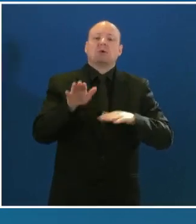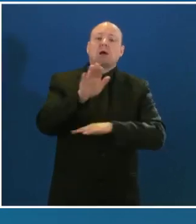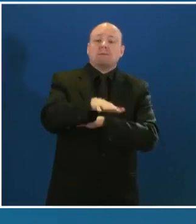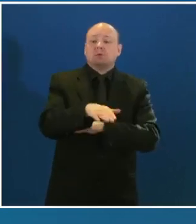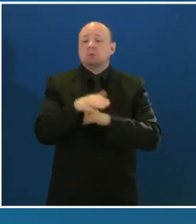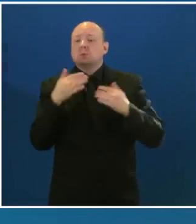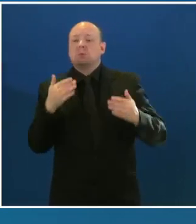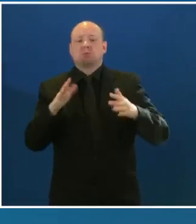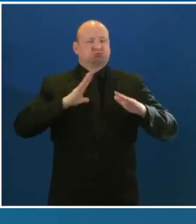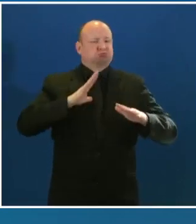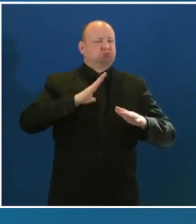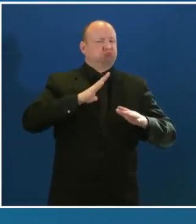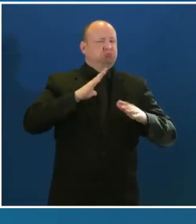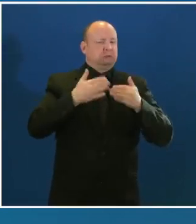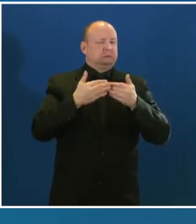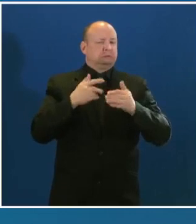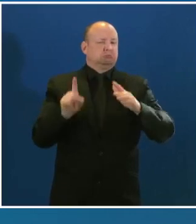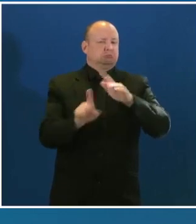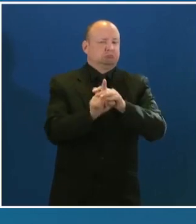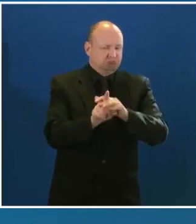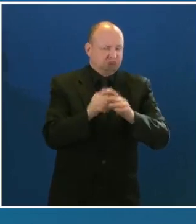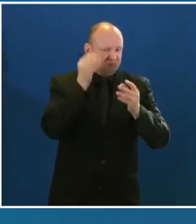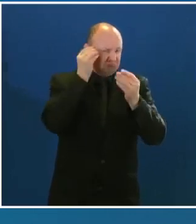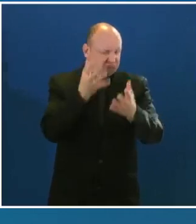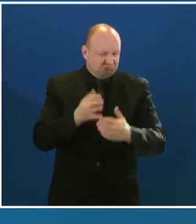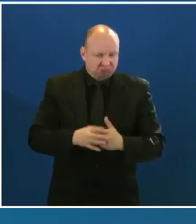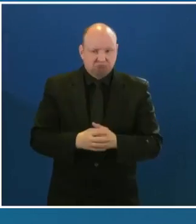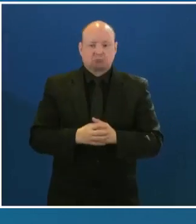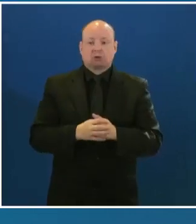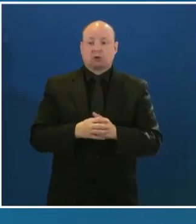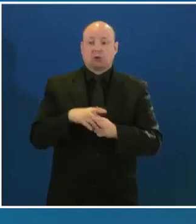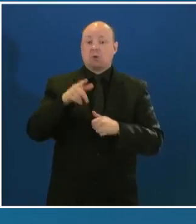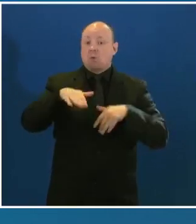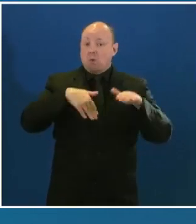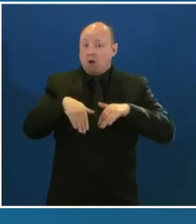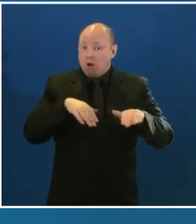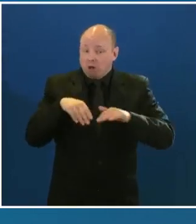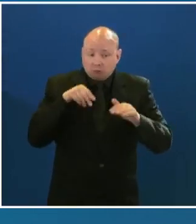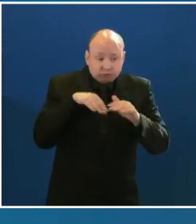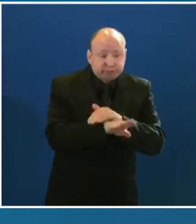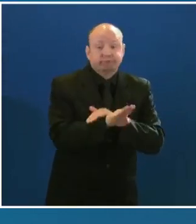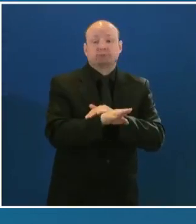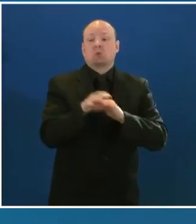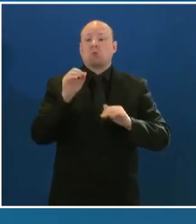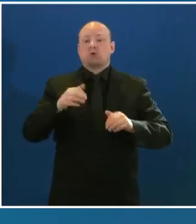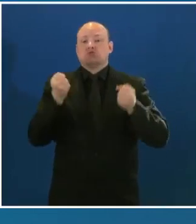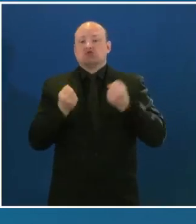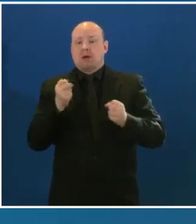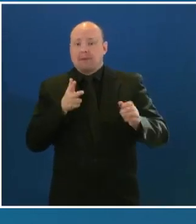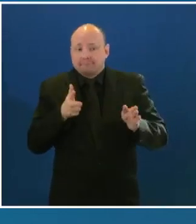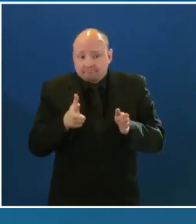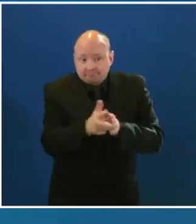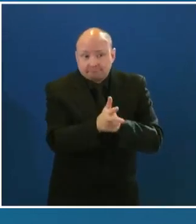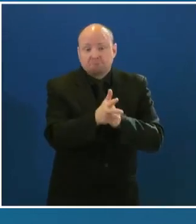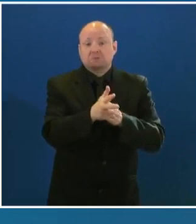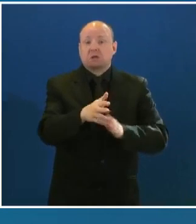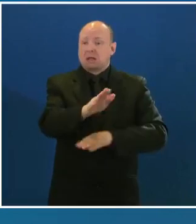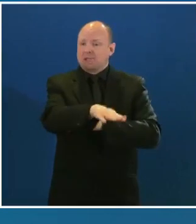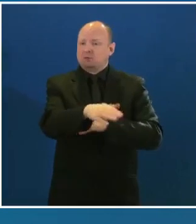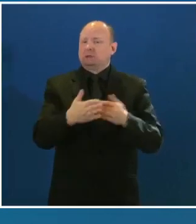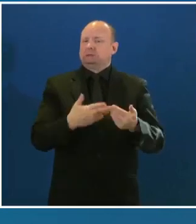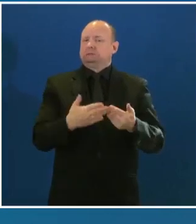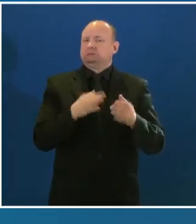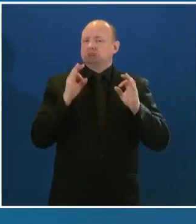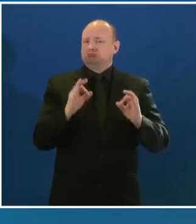to visit. And so if you're walking in or just driving in, select an afternoon time. For more details and to